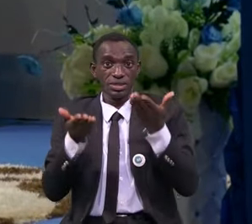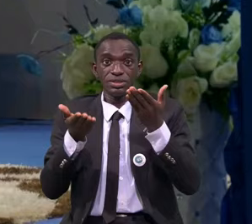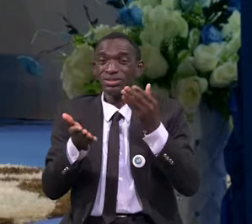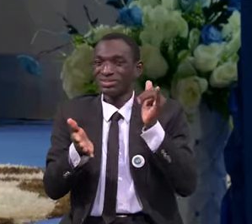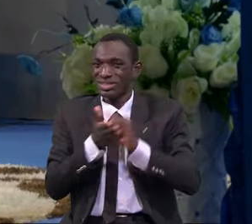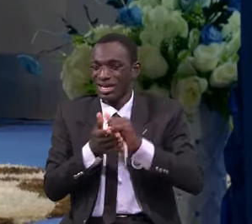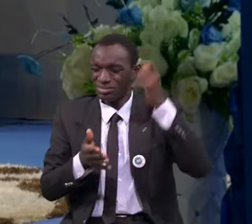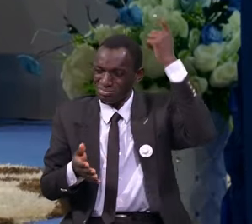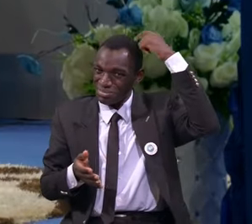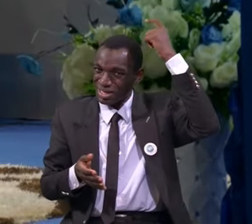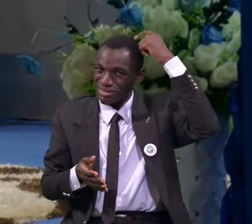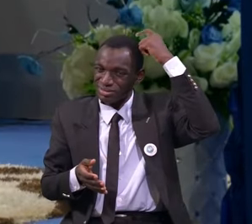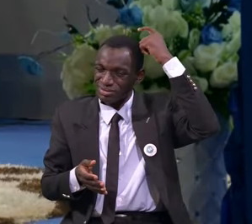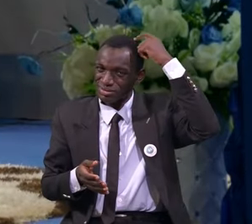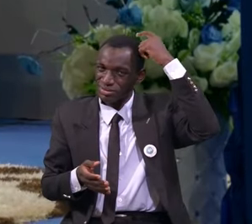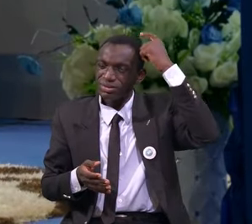the brain.